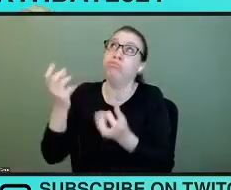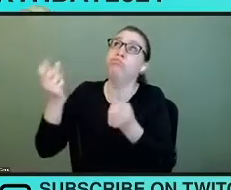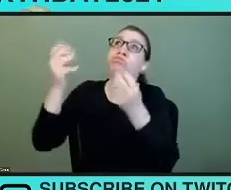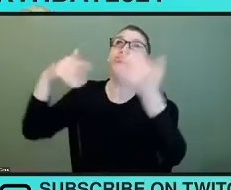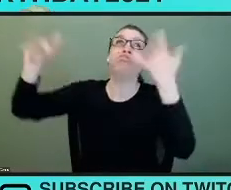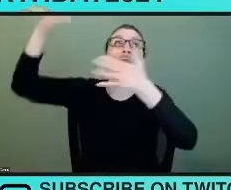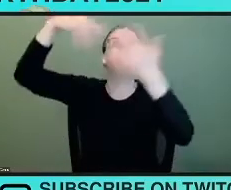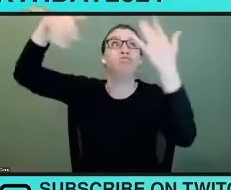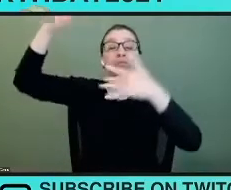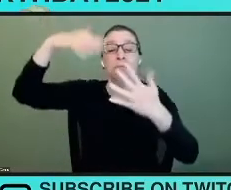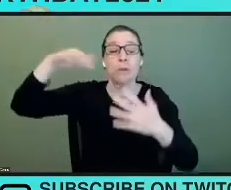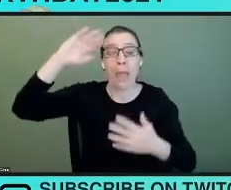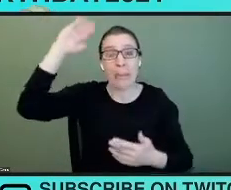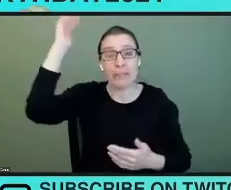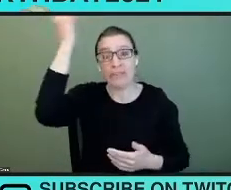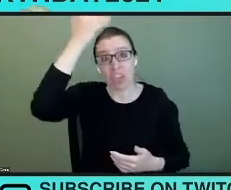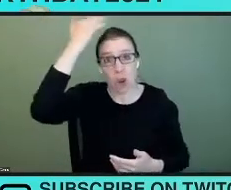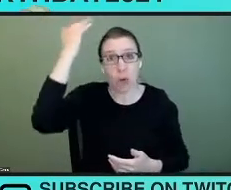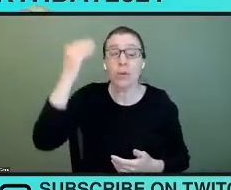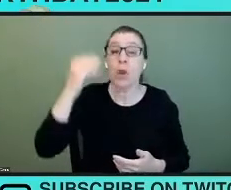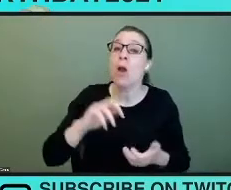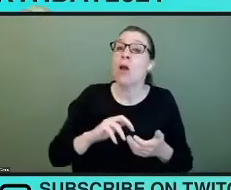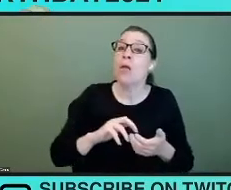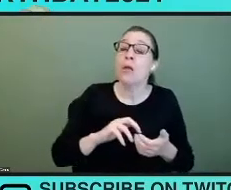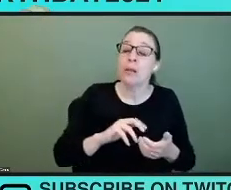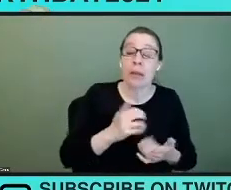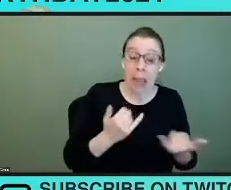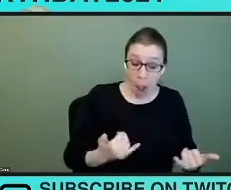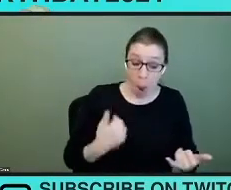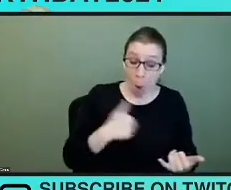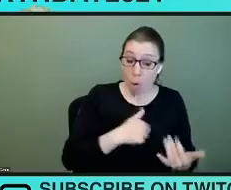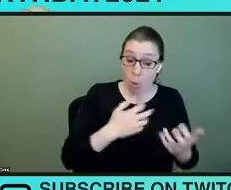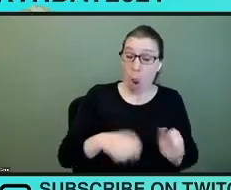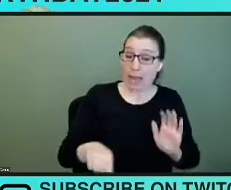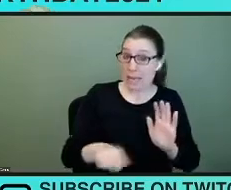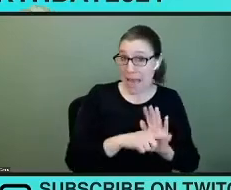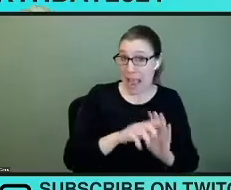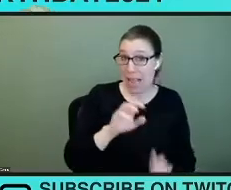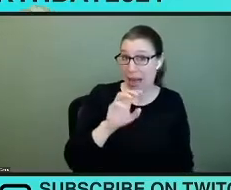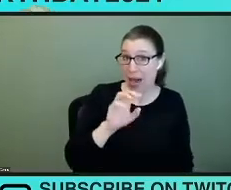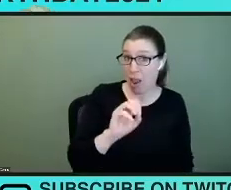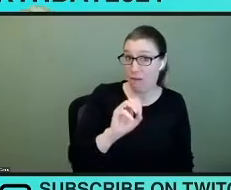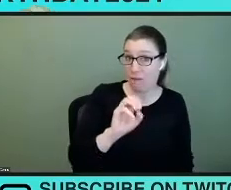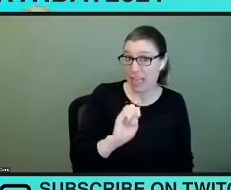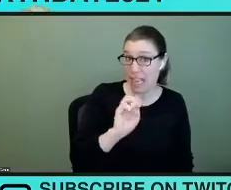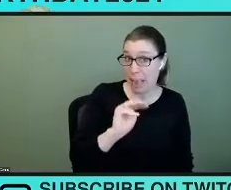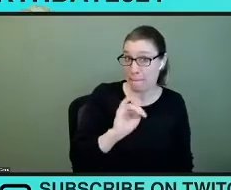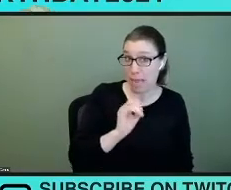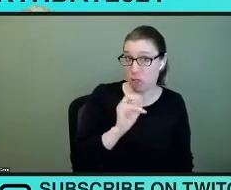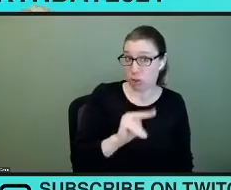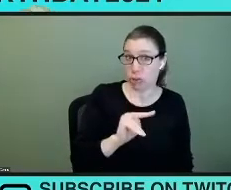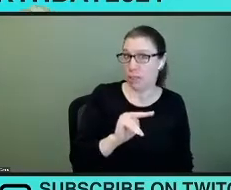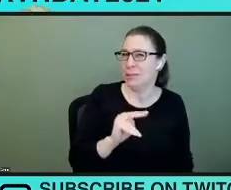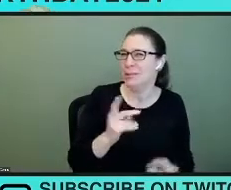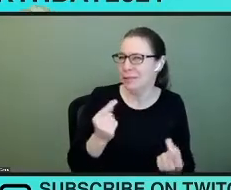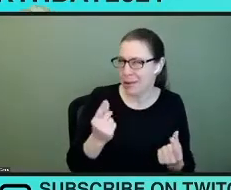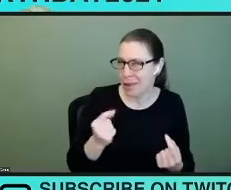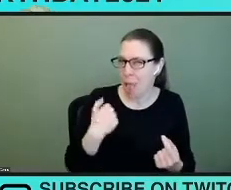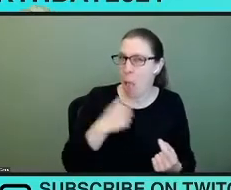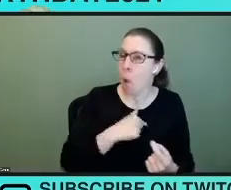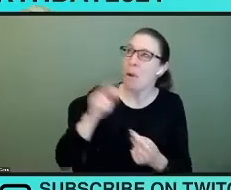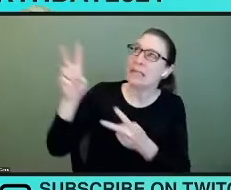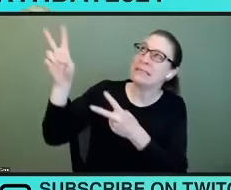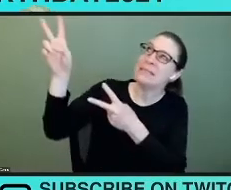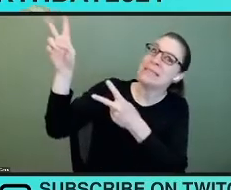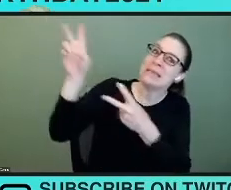to do negative emission means that we are taking some carbon in the atmosphere into the Earth system so that it doesn't stay in the